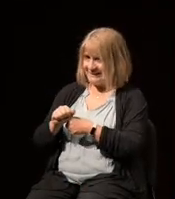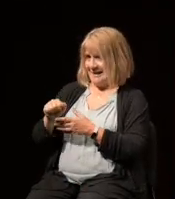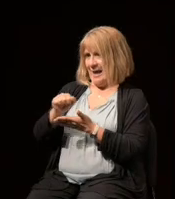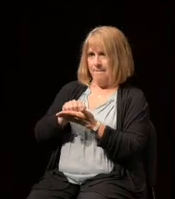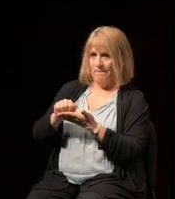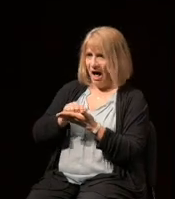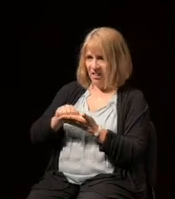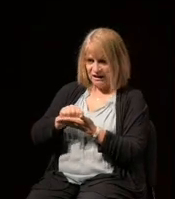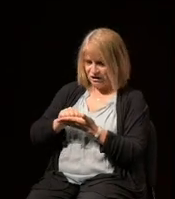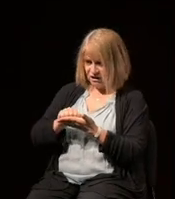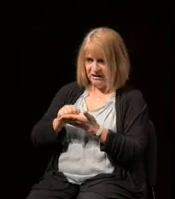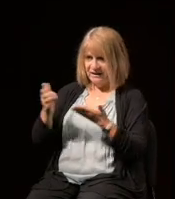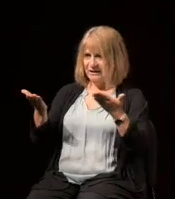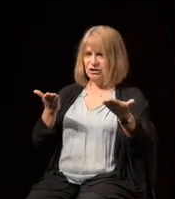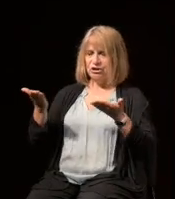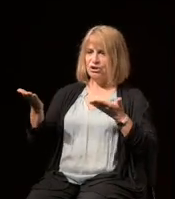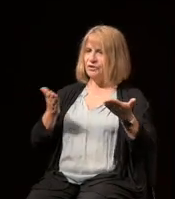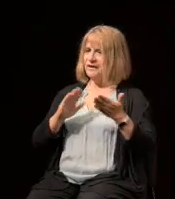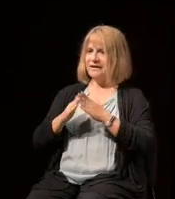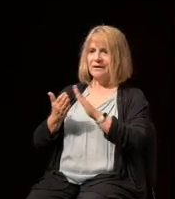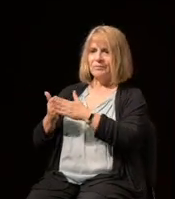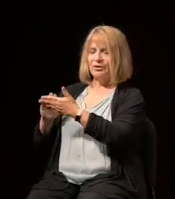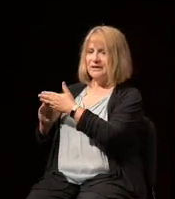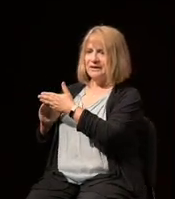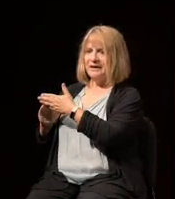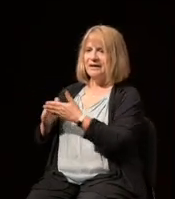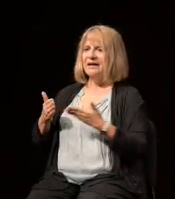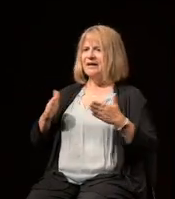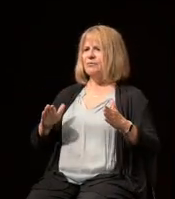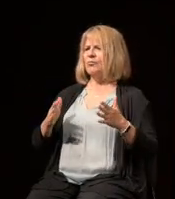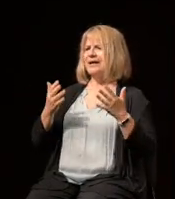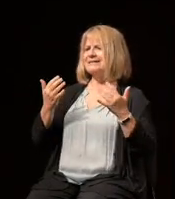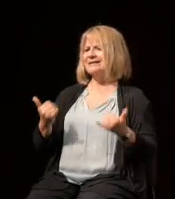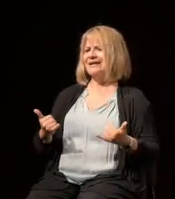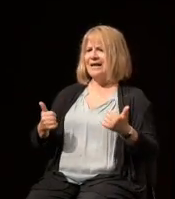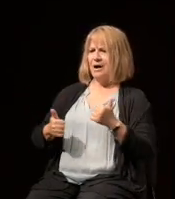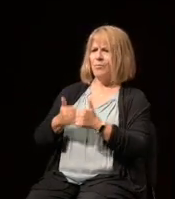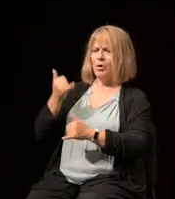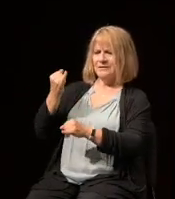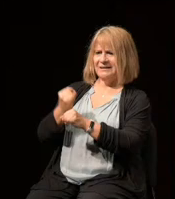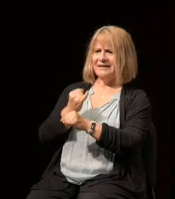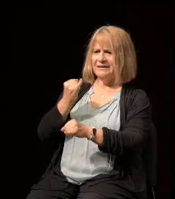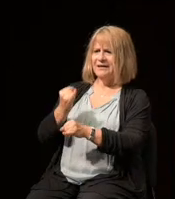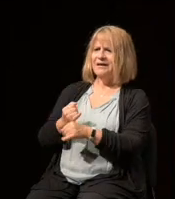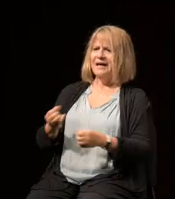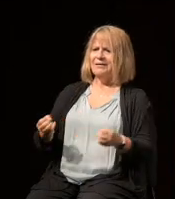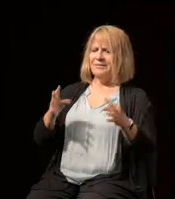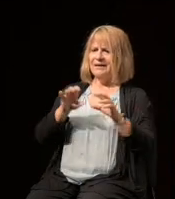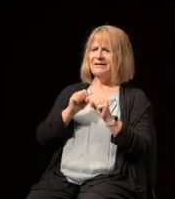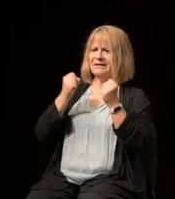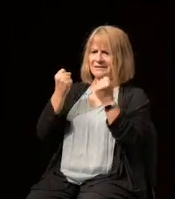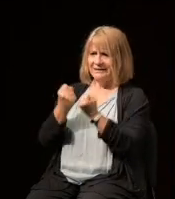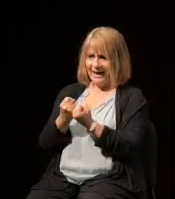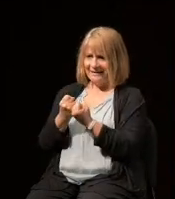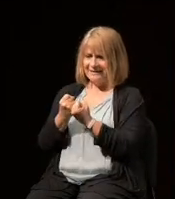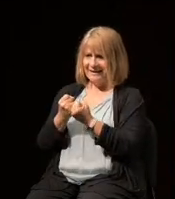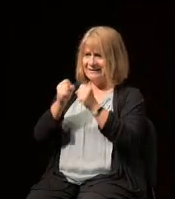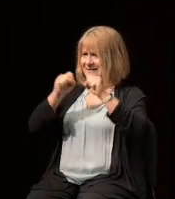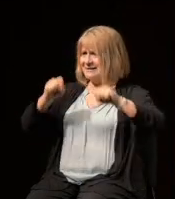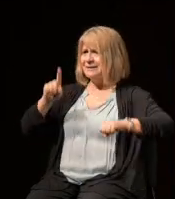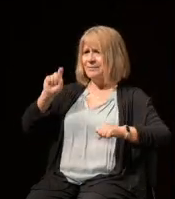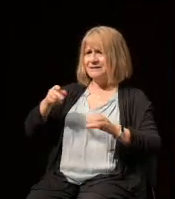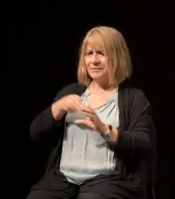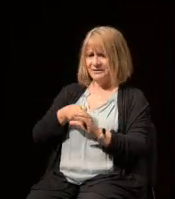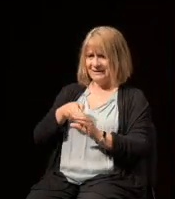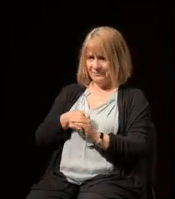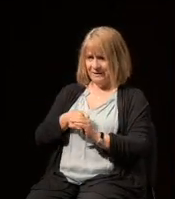in serving the community in ways that now most institutions and many societal systems must participate. And this means